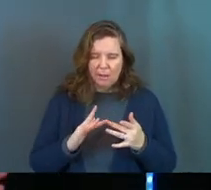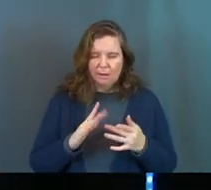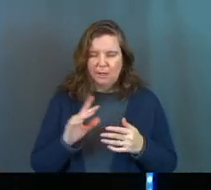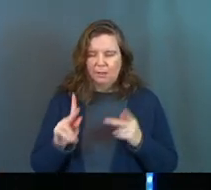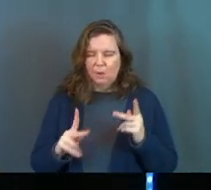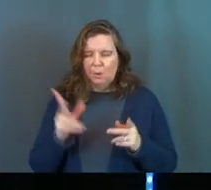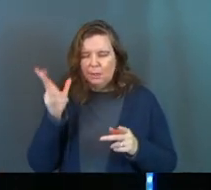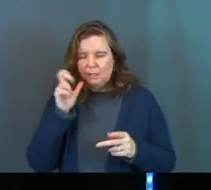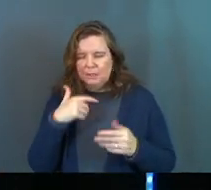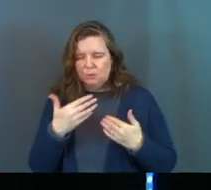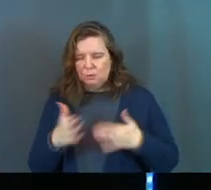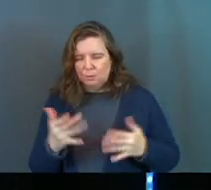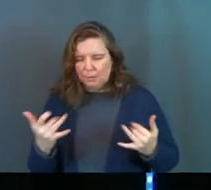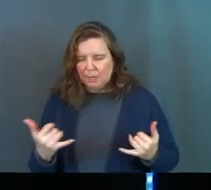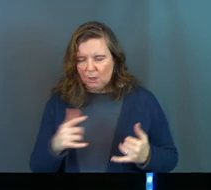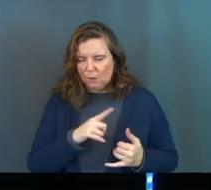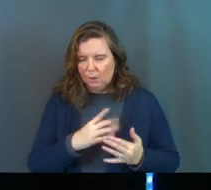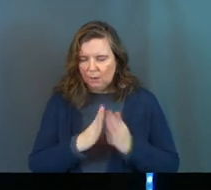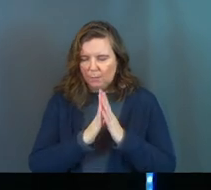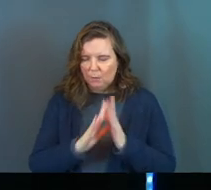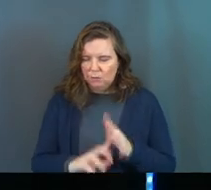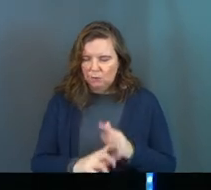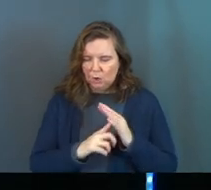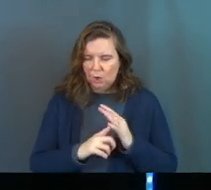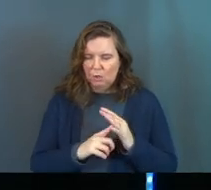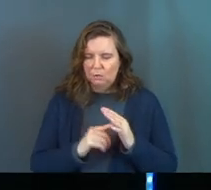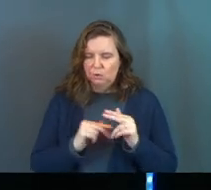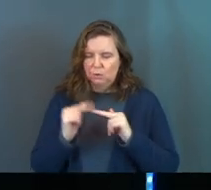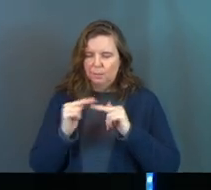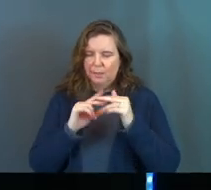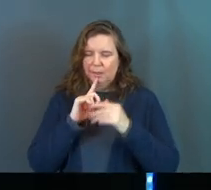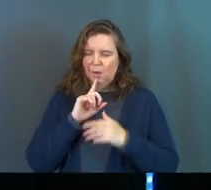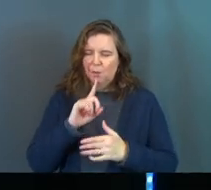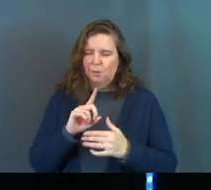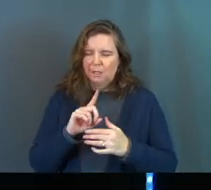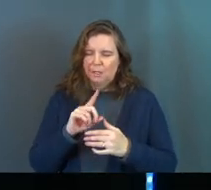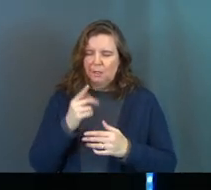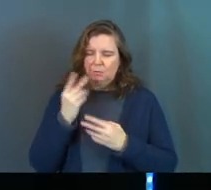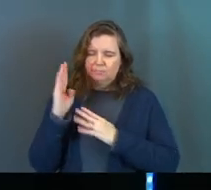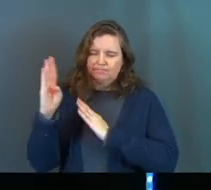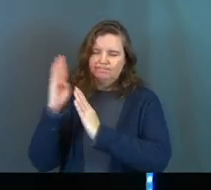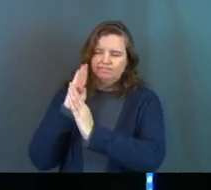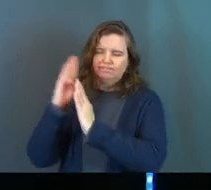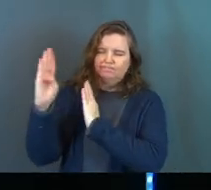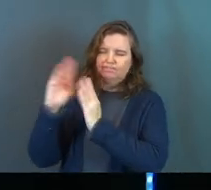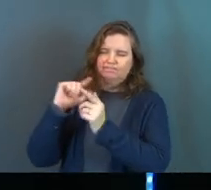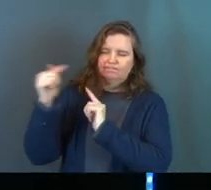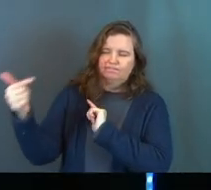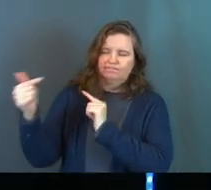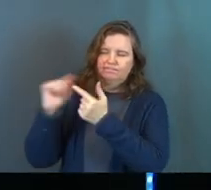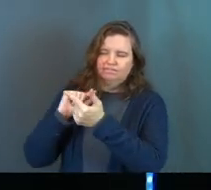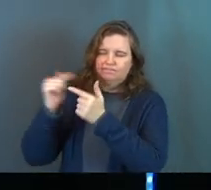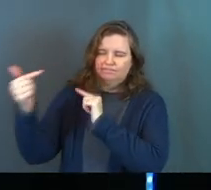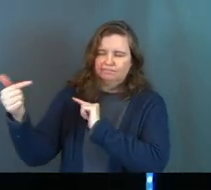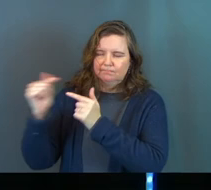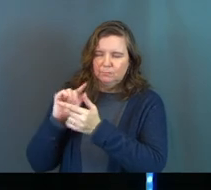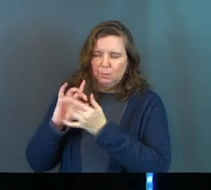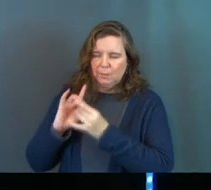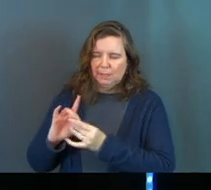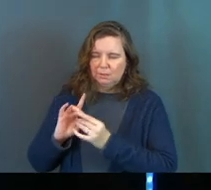God, those listening in this room right now, Lord, I pray that you would start to build that real two-way street